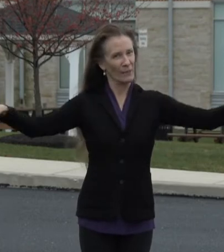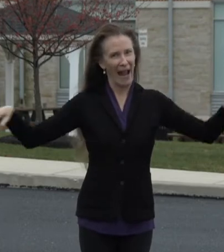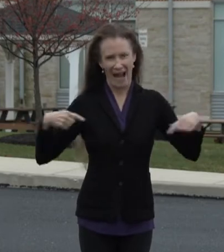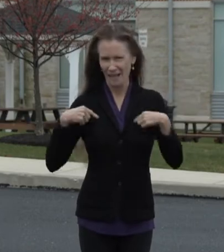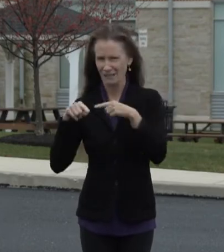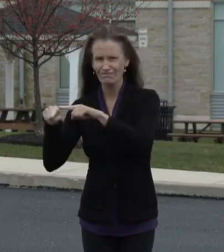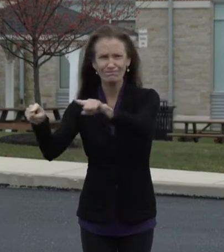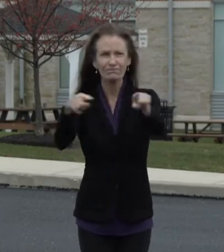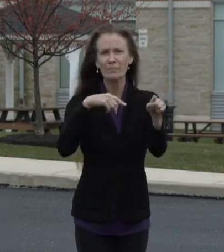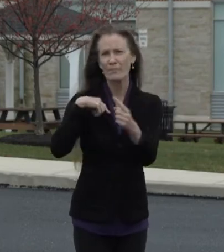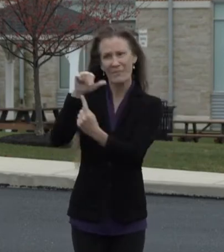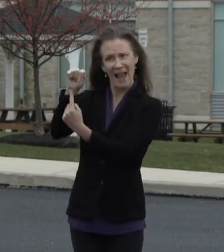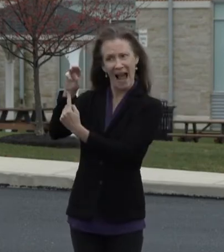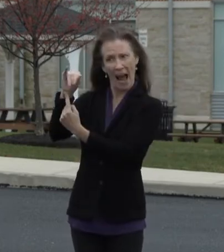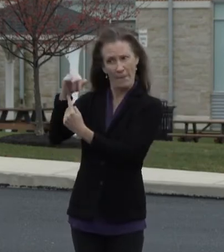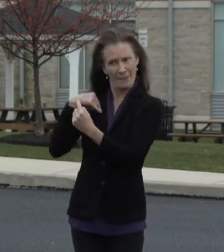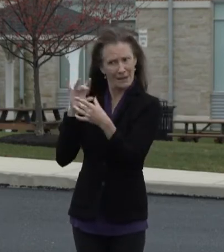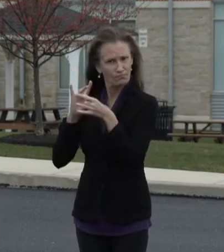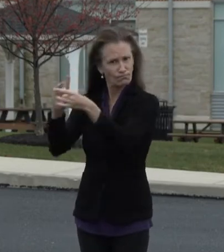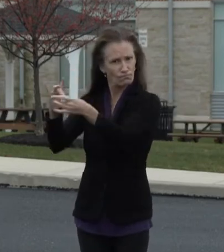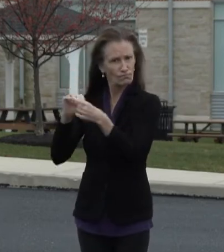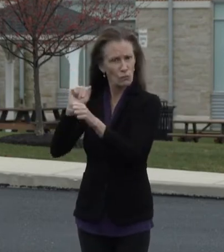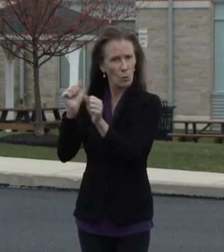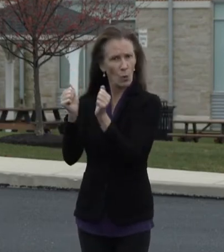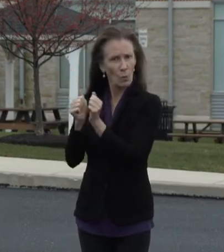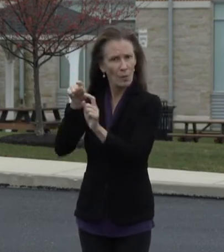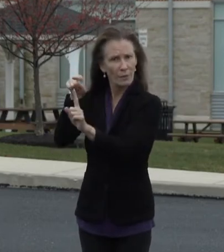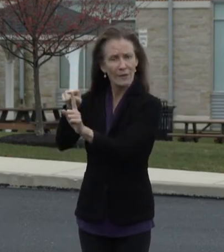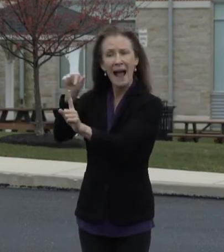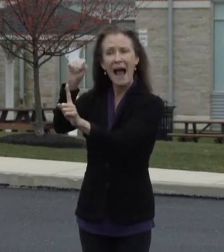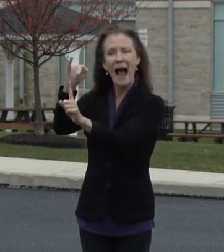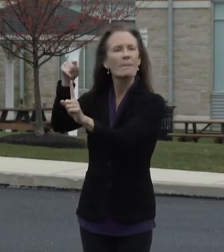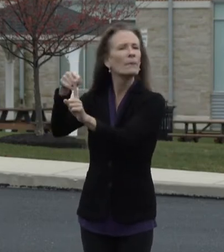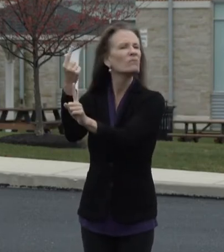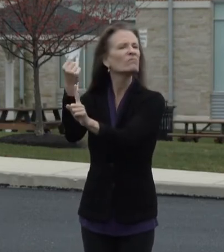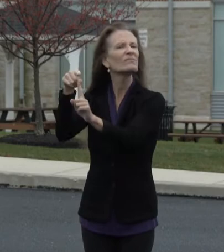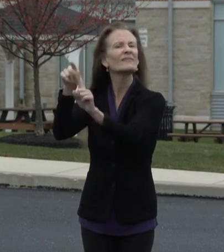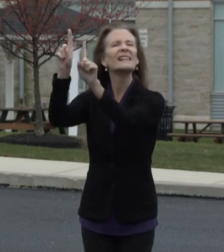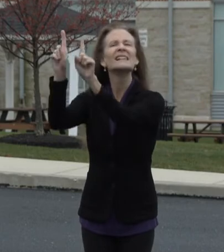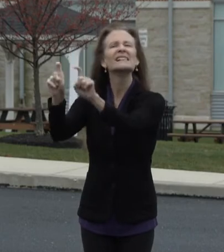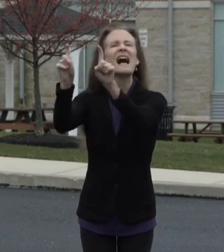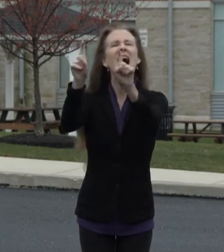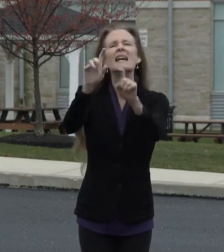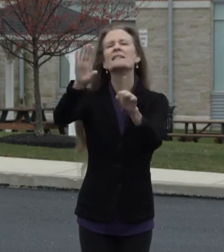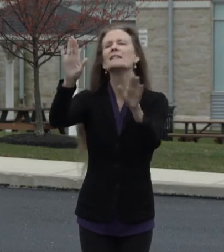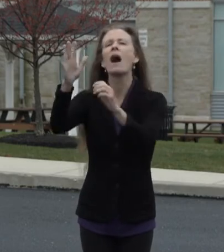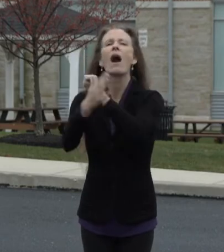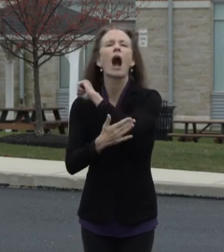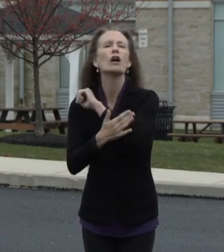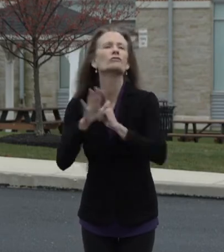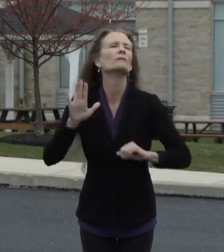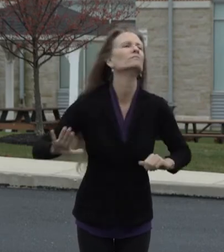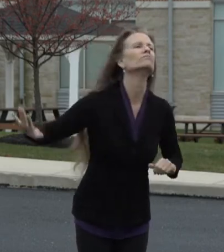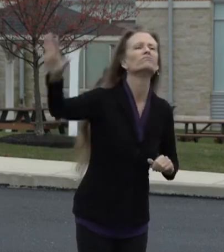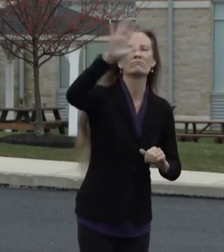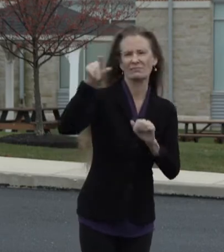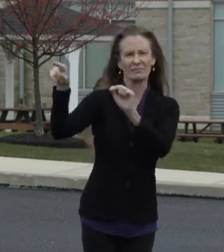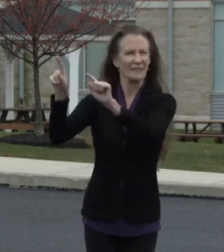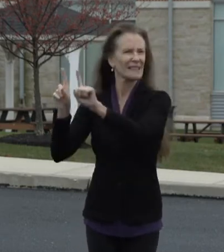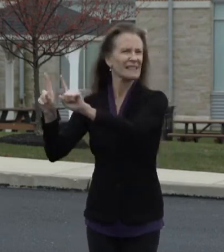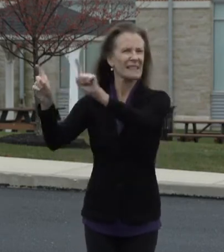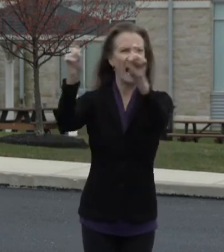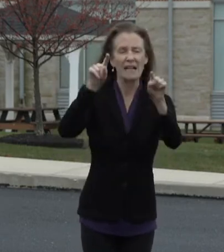who has and is currently conducting testing in counties across the state. It has included partnerships with